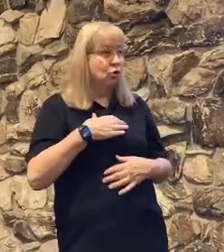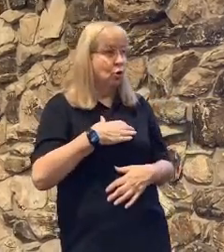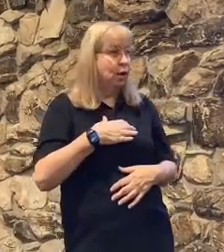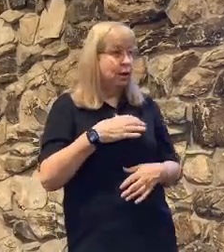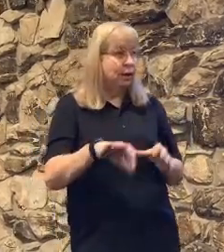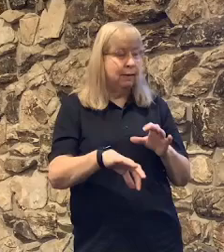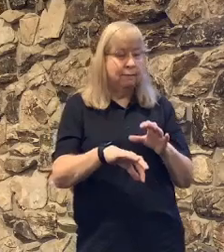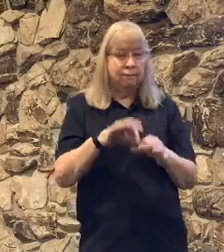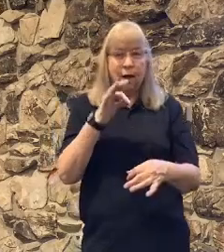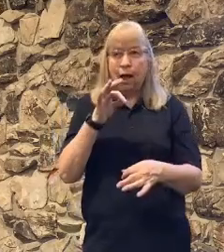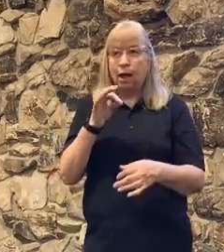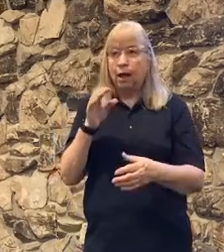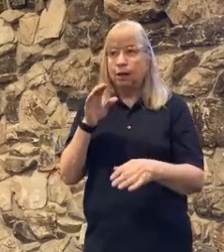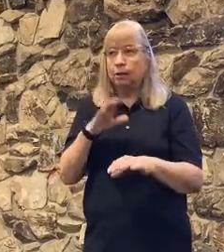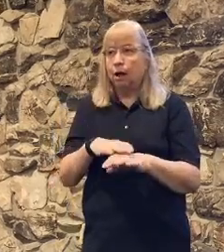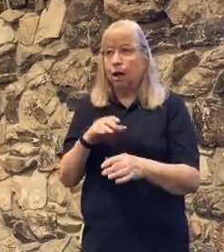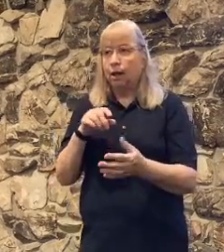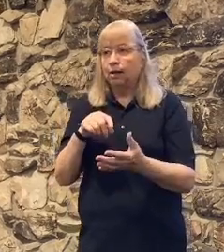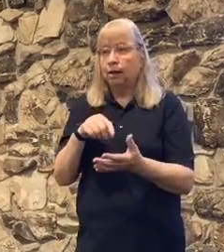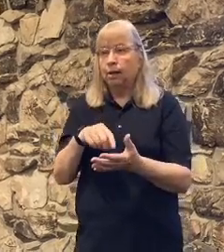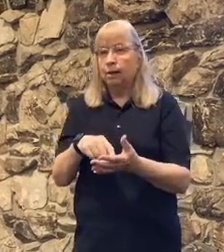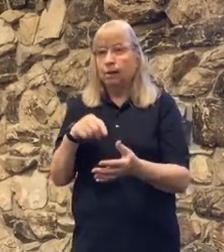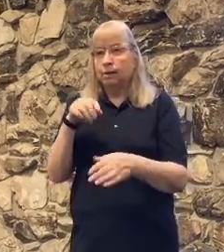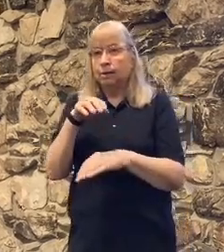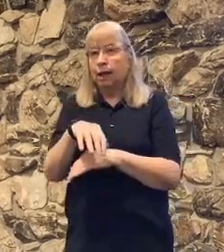finds on this particular night.